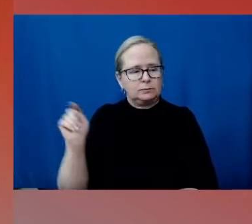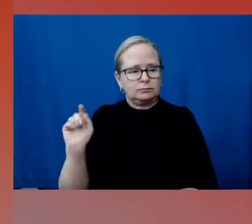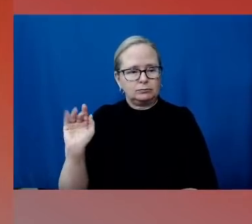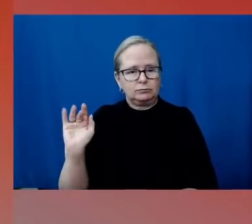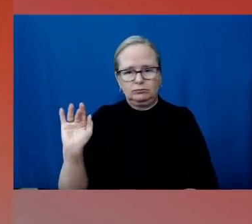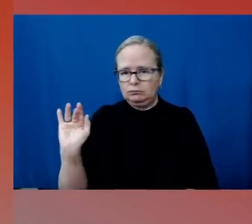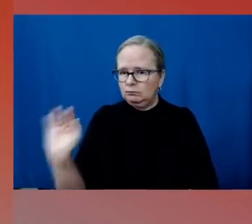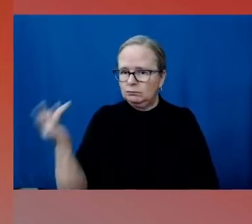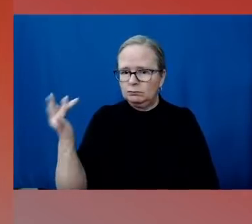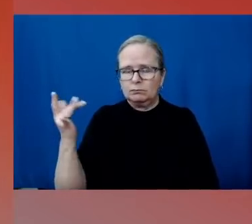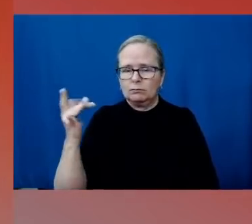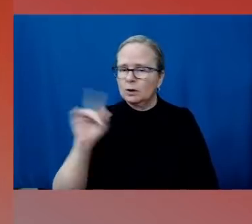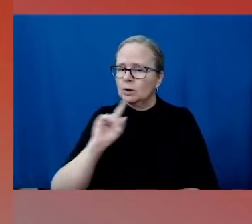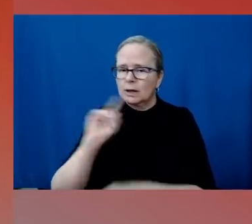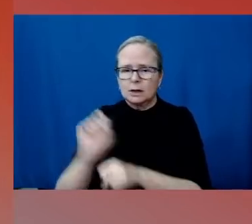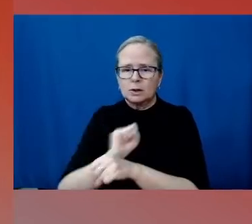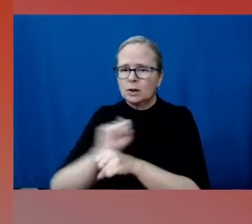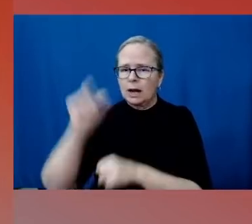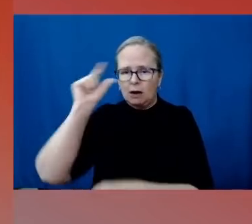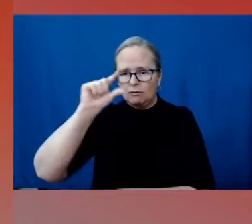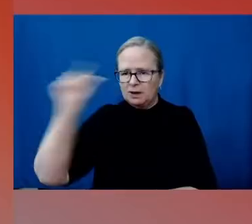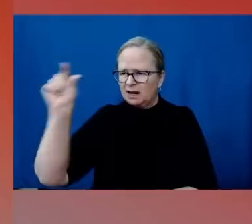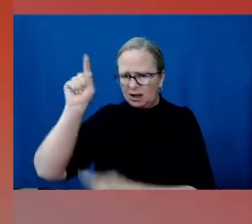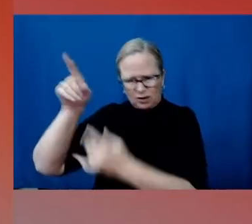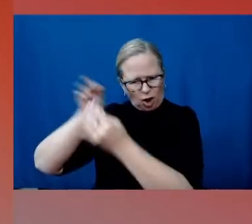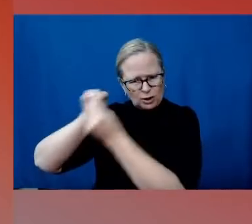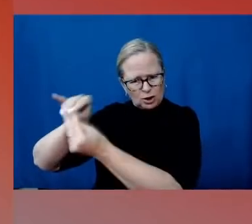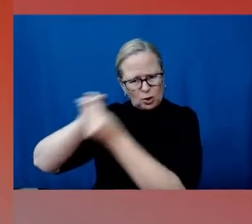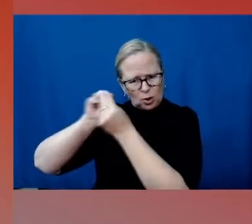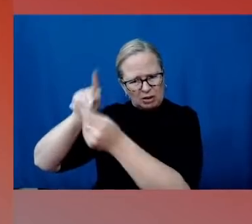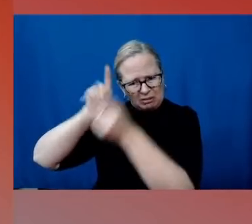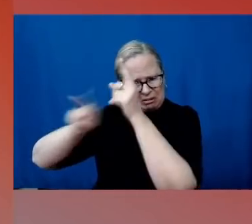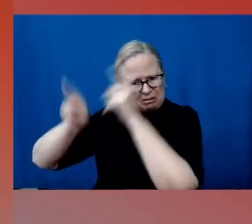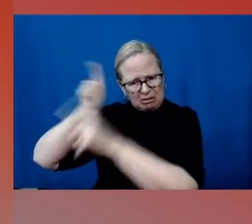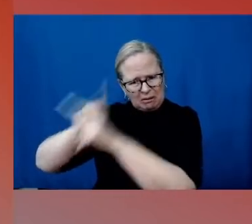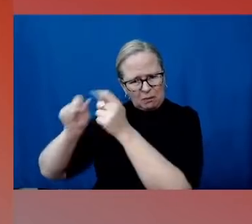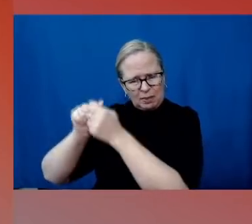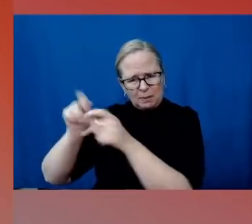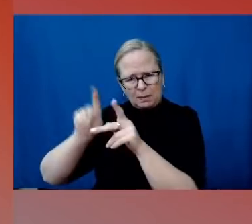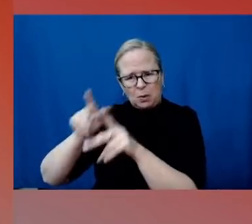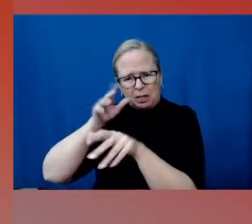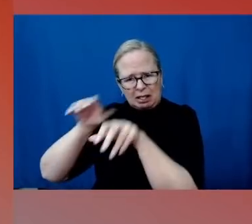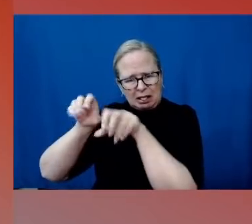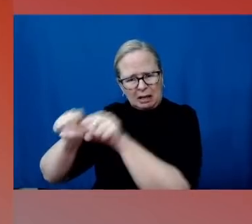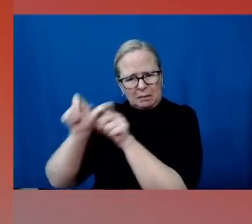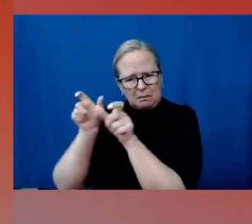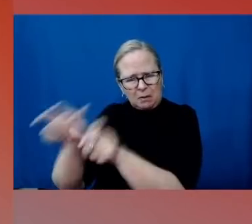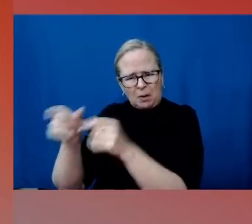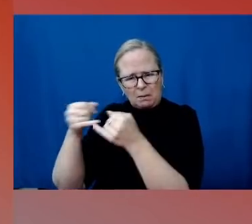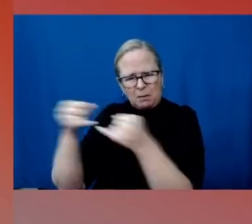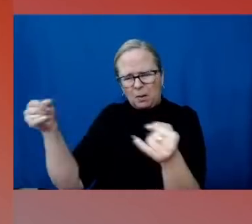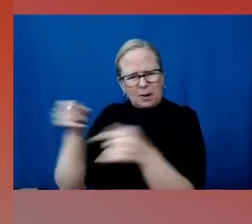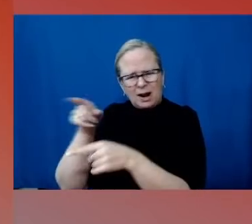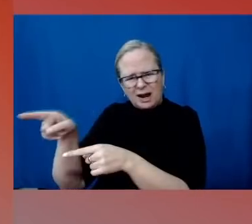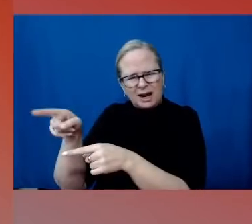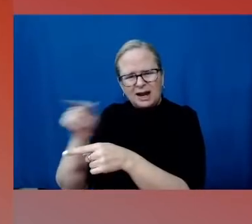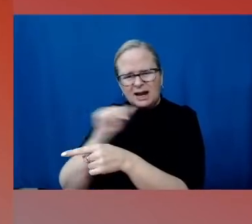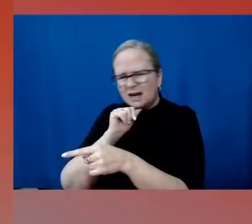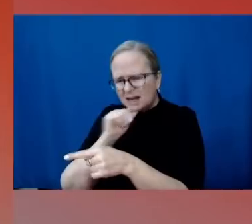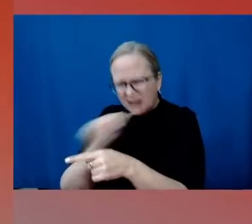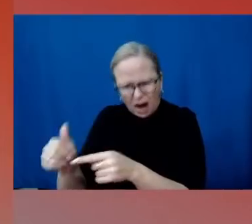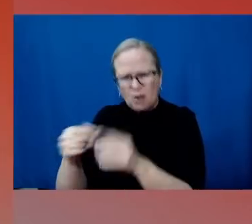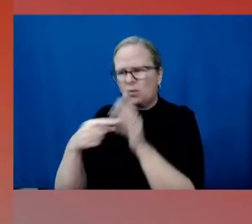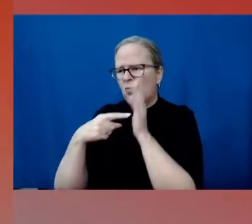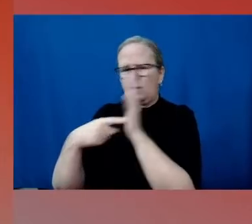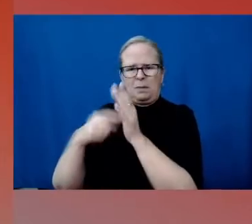government has negotiated a deal with the occupiers of the border, that this does not bode